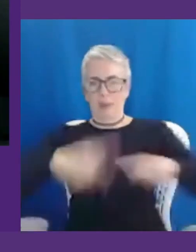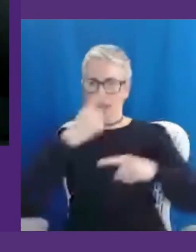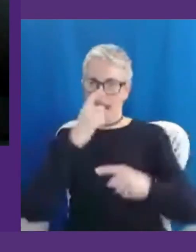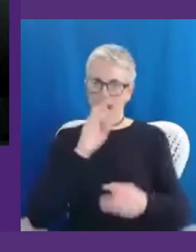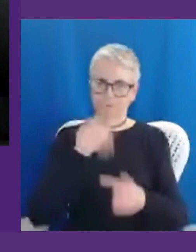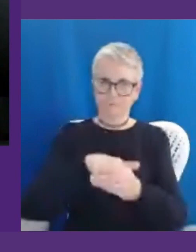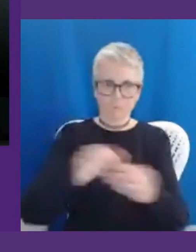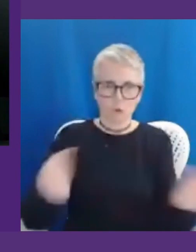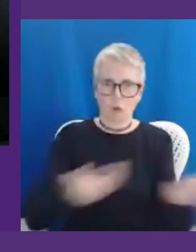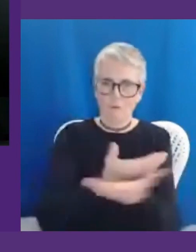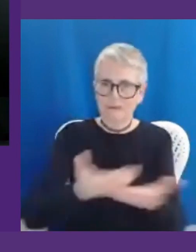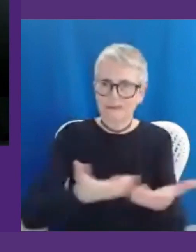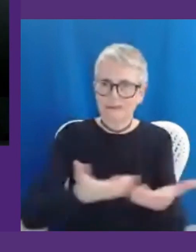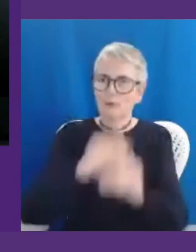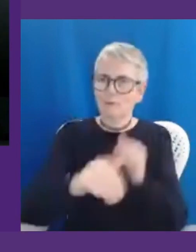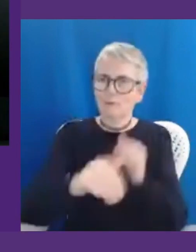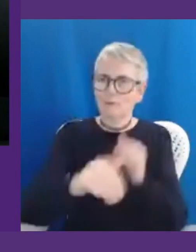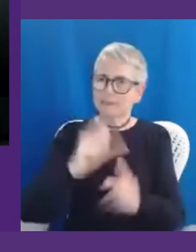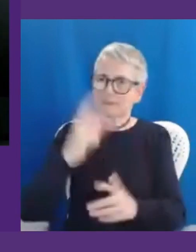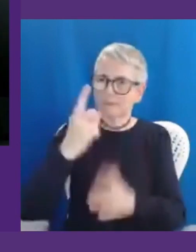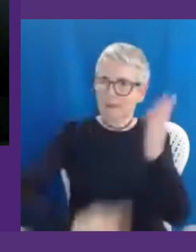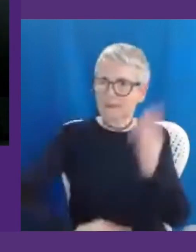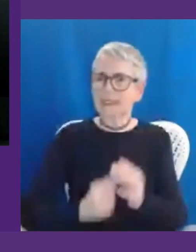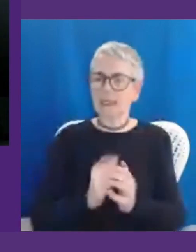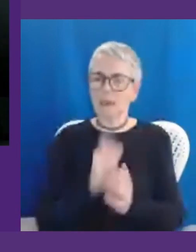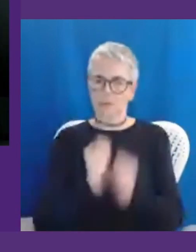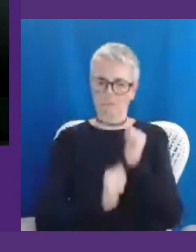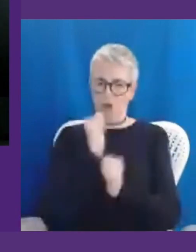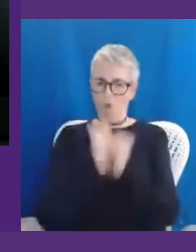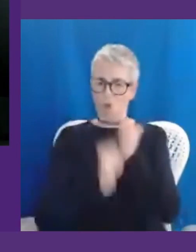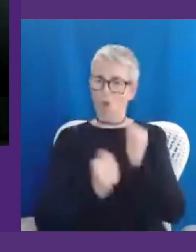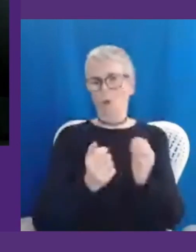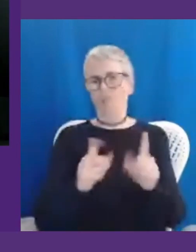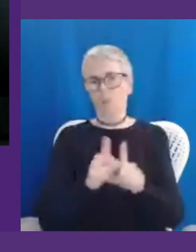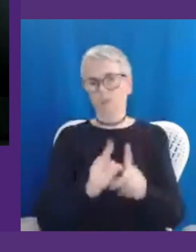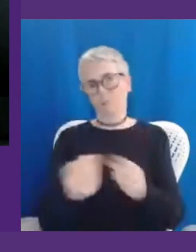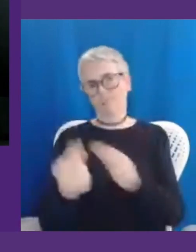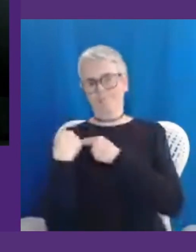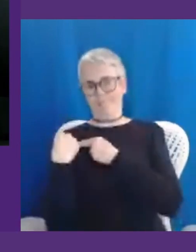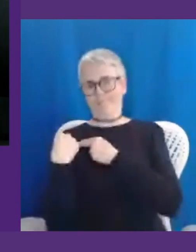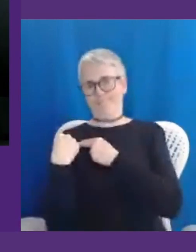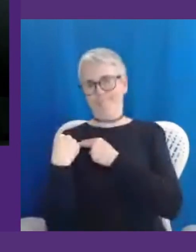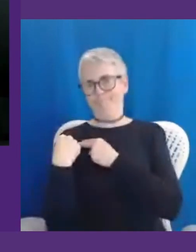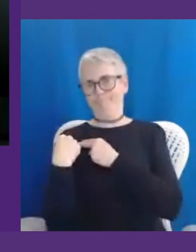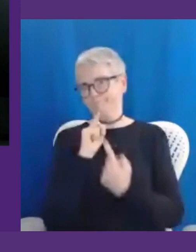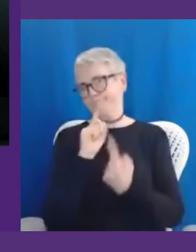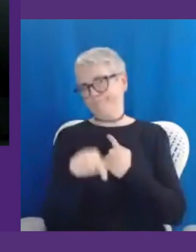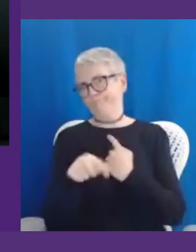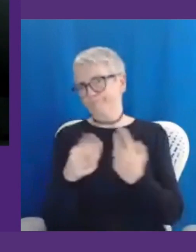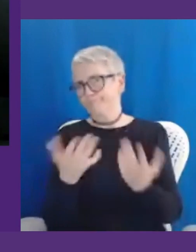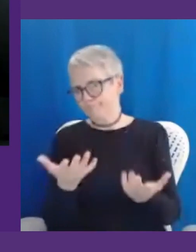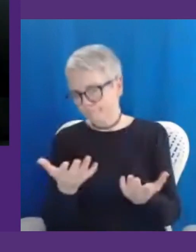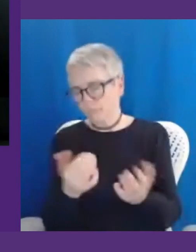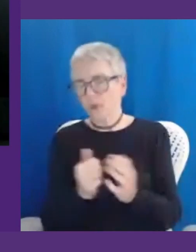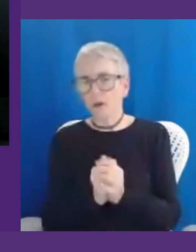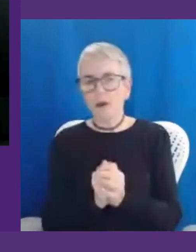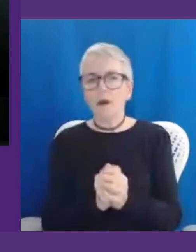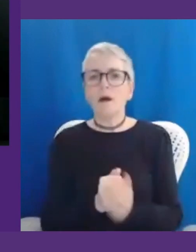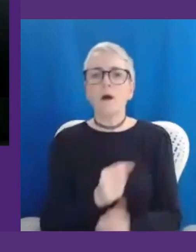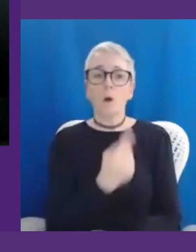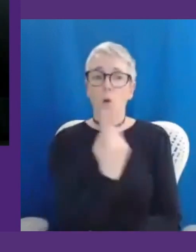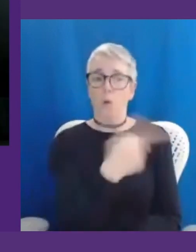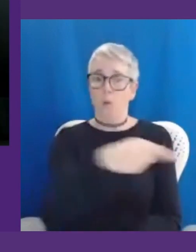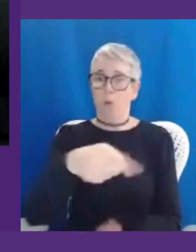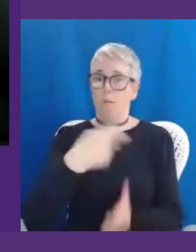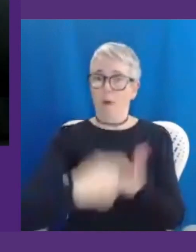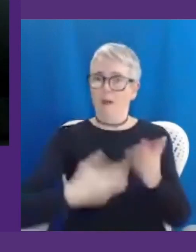but it also gives us a framework of accountability for our production partners and for our commissioning editors. So it's ensuring that we work with the